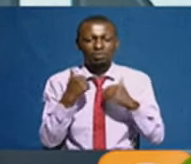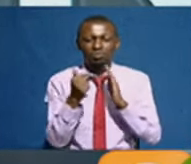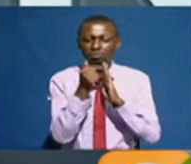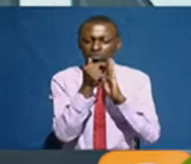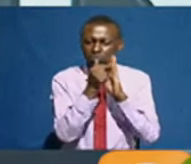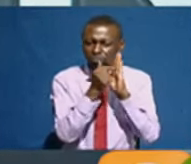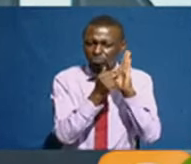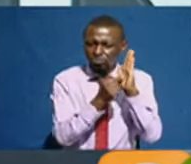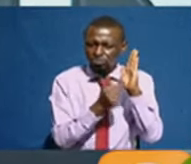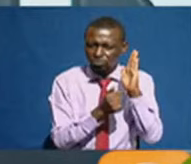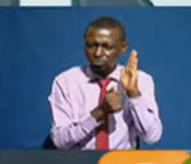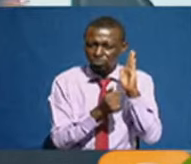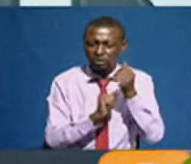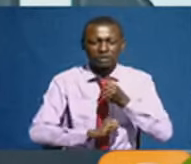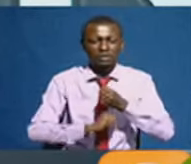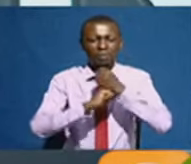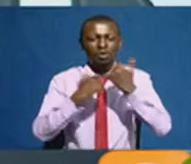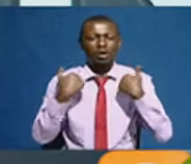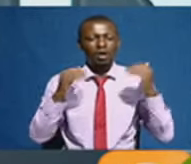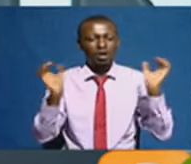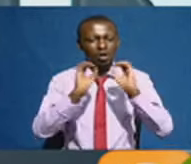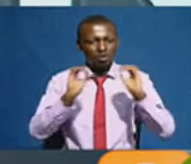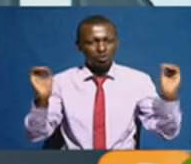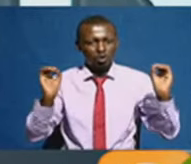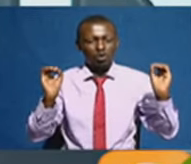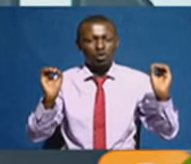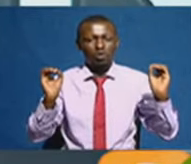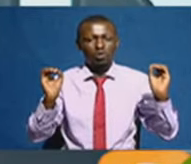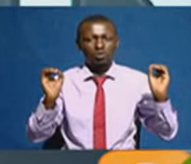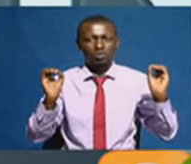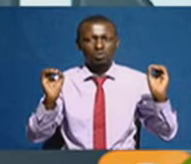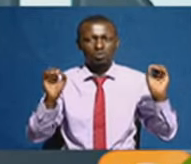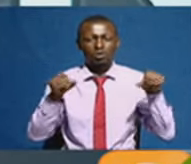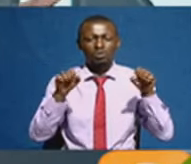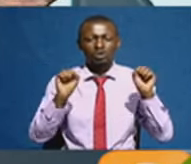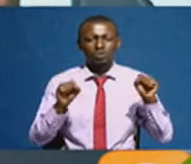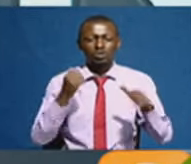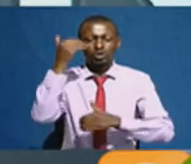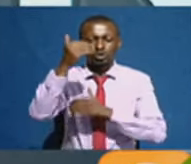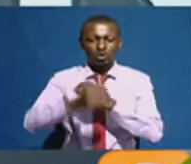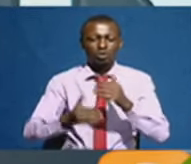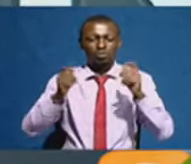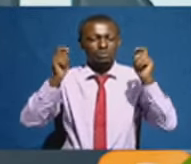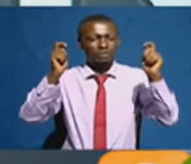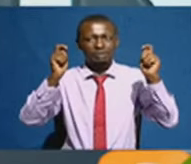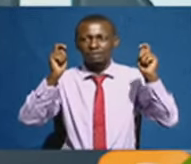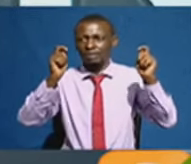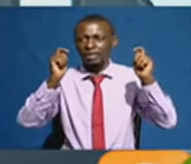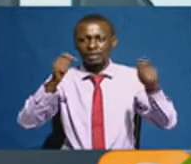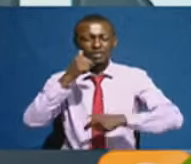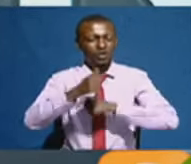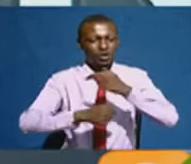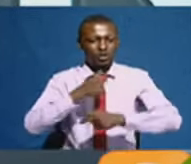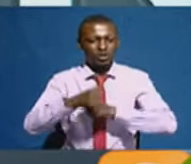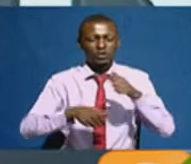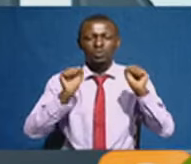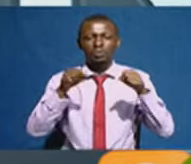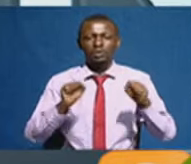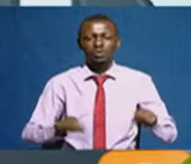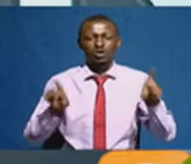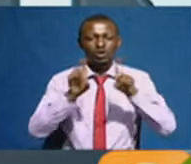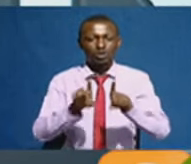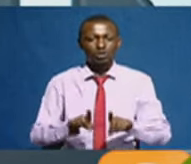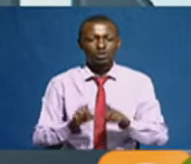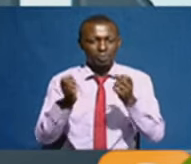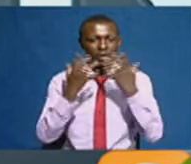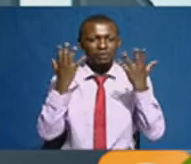done in bad faith and with cards under the table, and maybe to just end the strike so that you can move it forward. I also just want to debunk